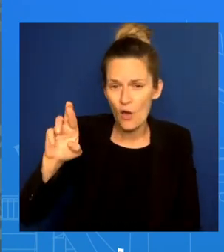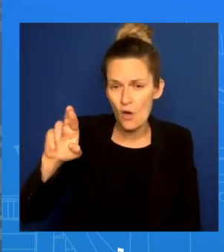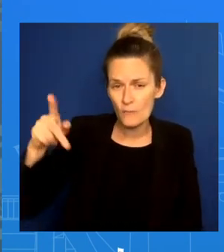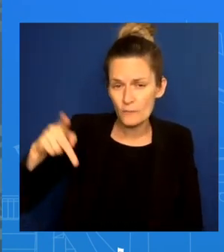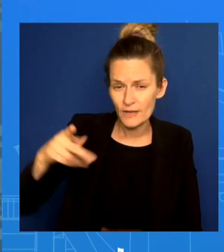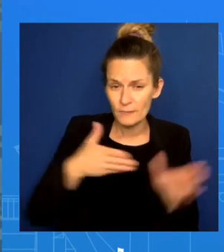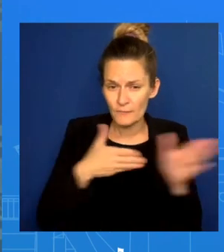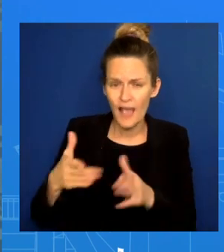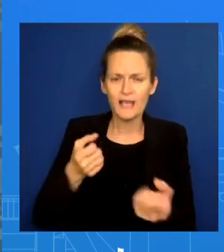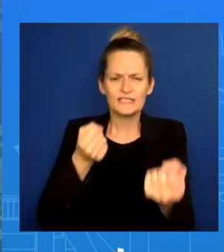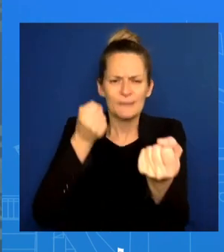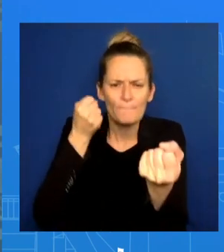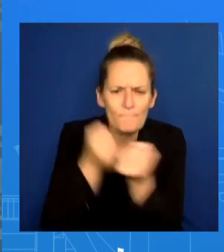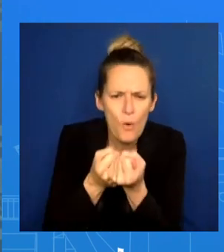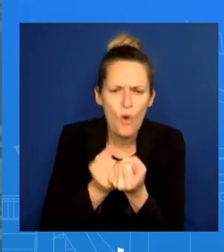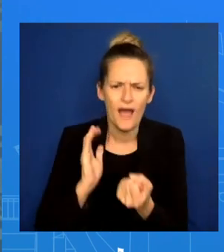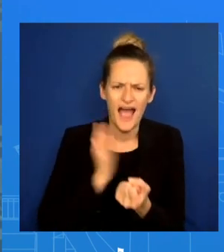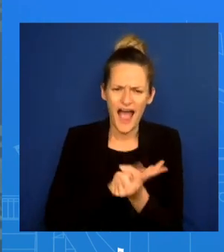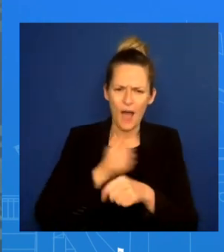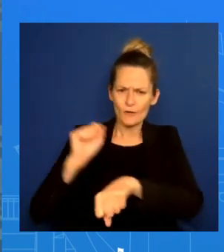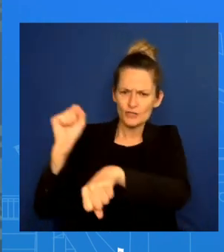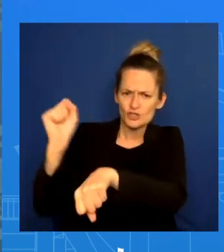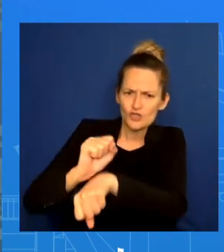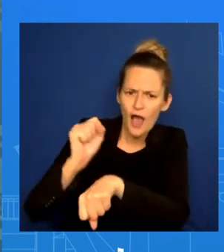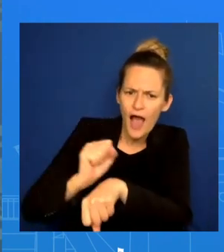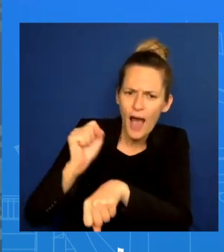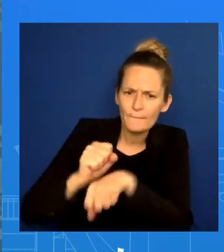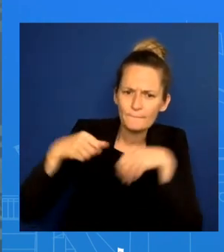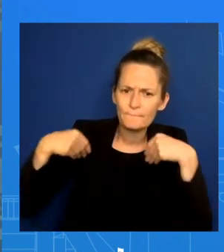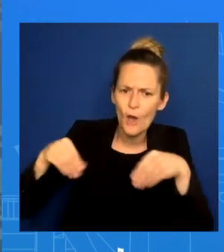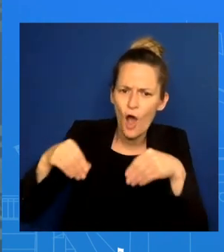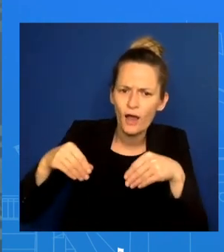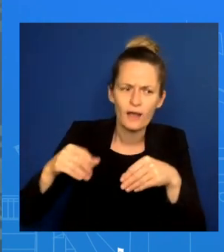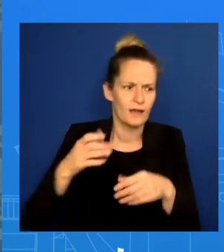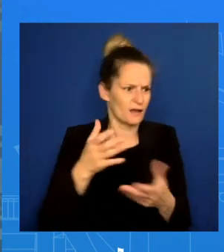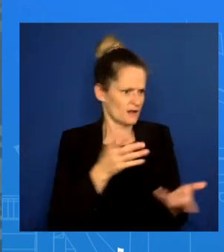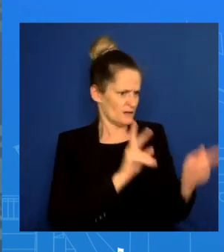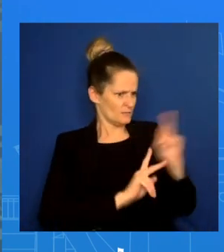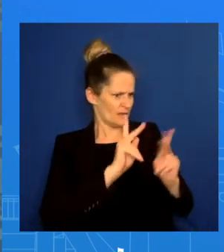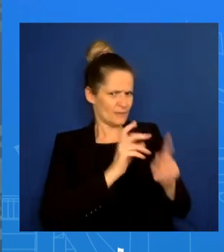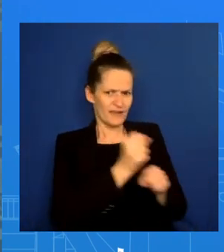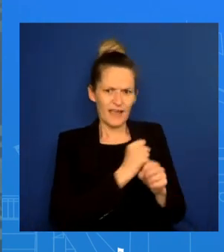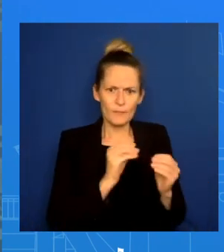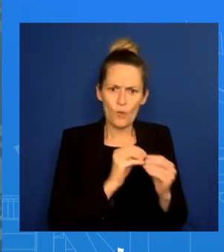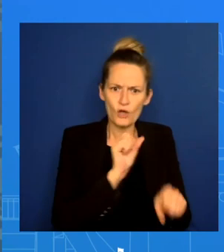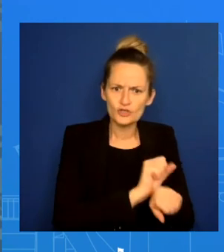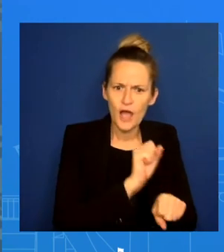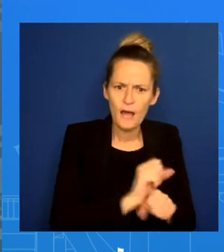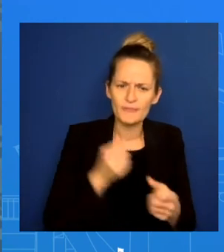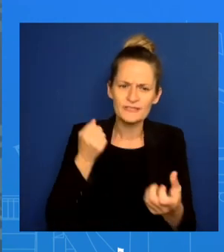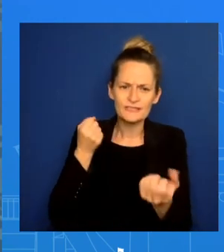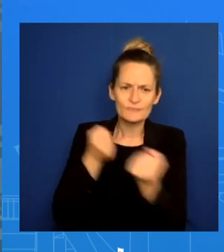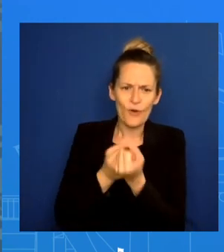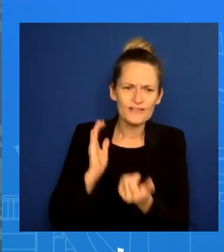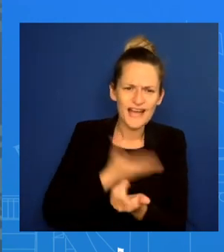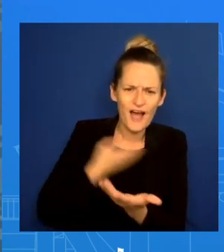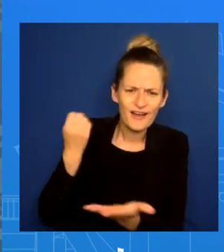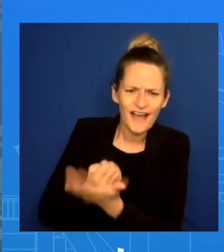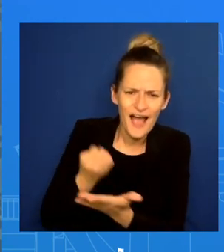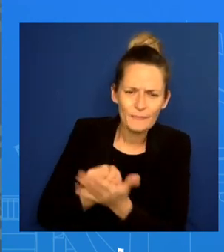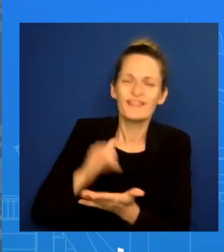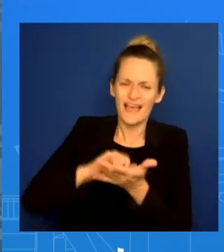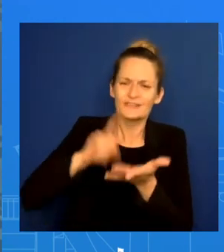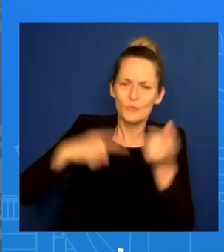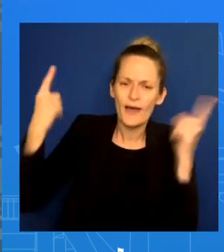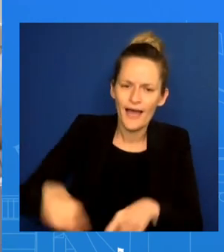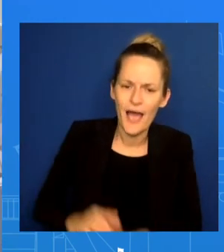so that is what is happening. It is not the president that has created inflation. There are also outside factors that has led us to where we are today.